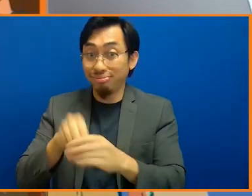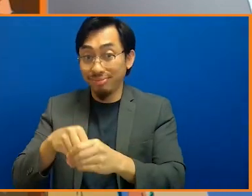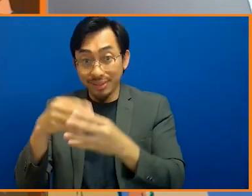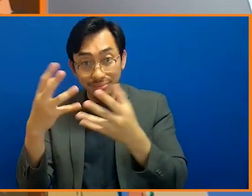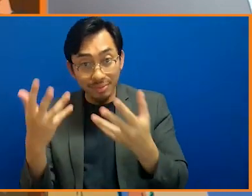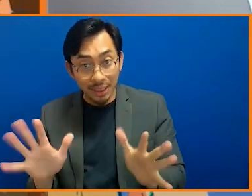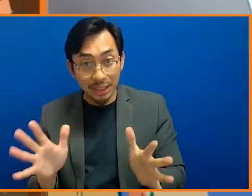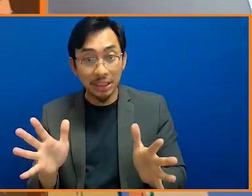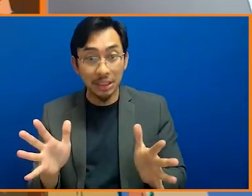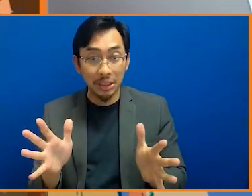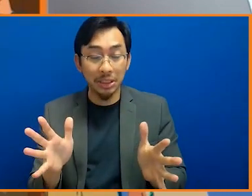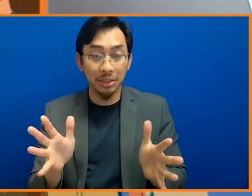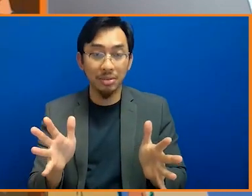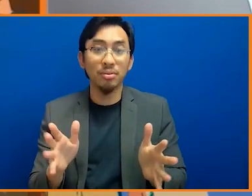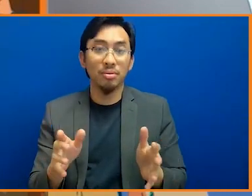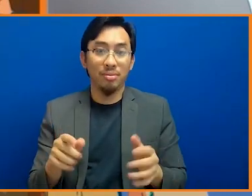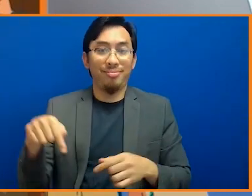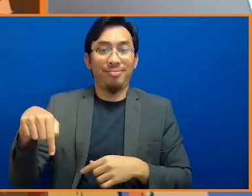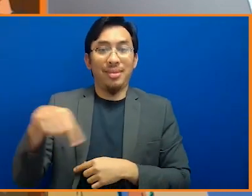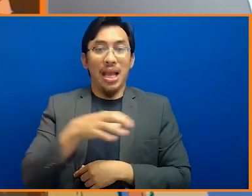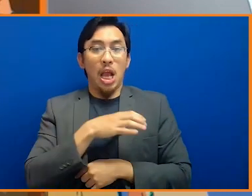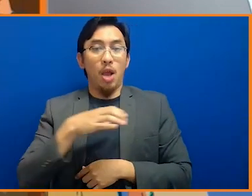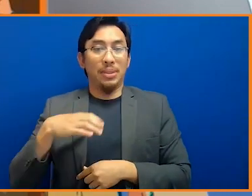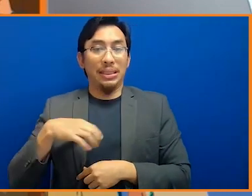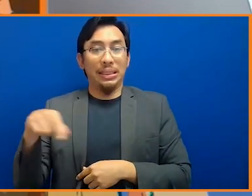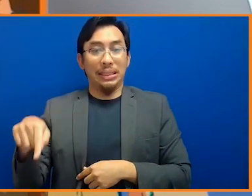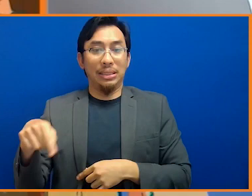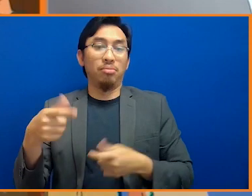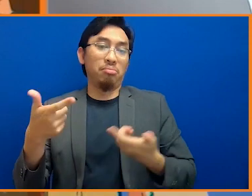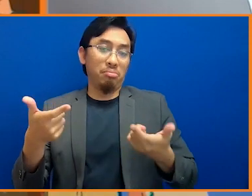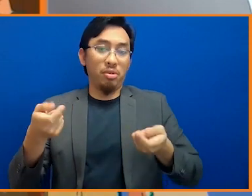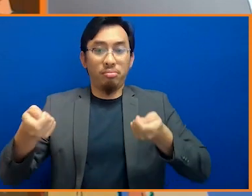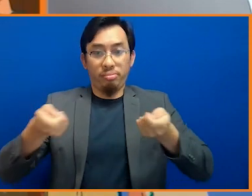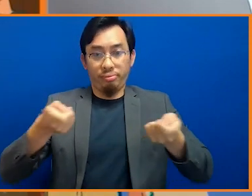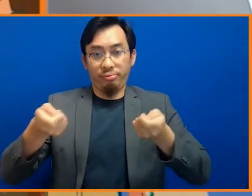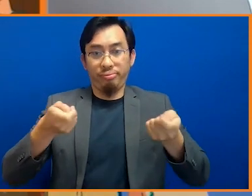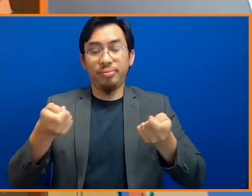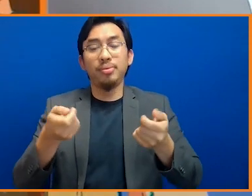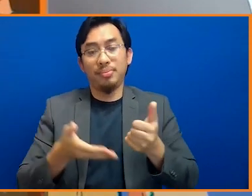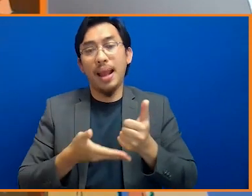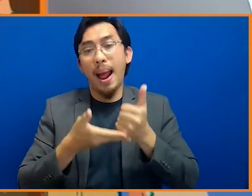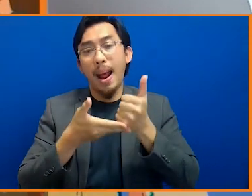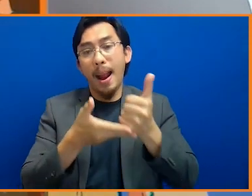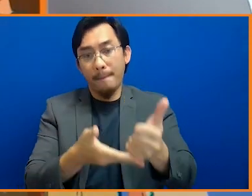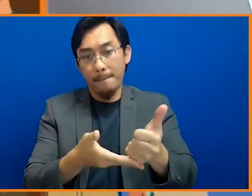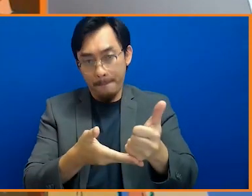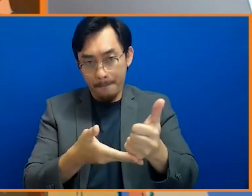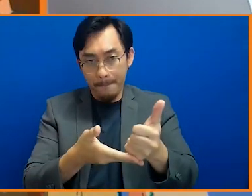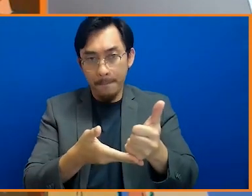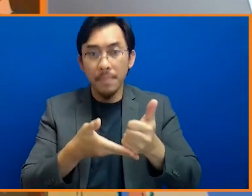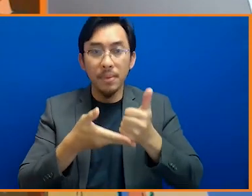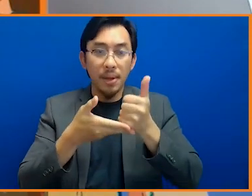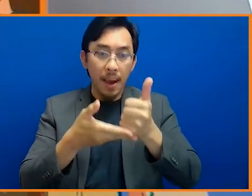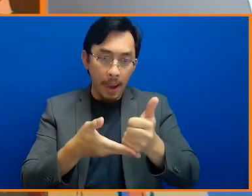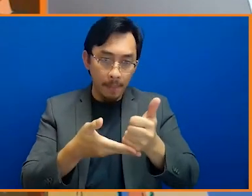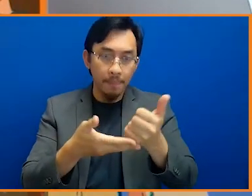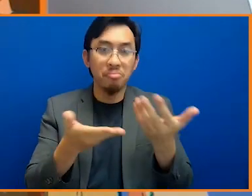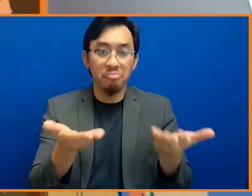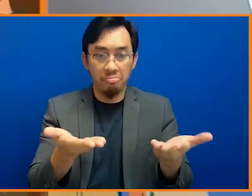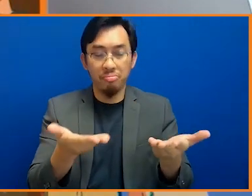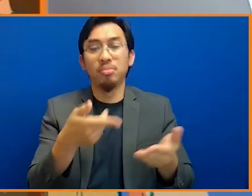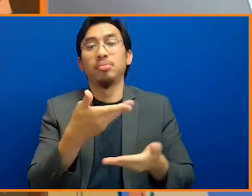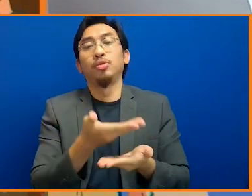rooms, uh, the committees and the operator will be there to help